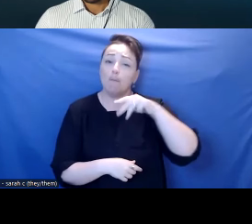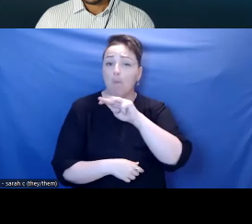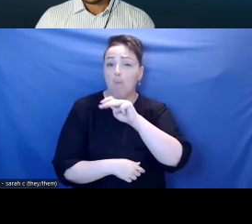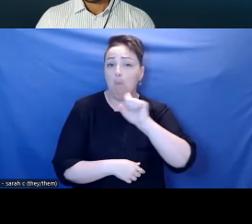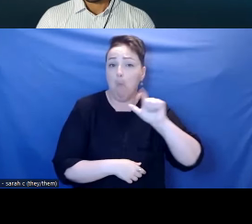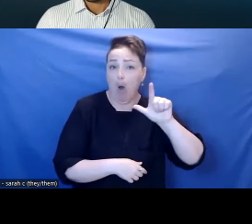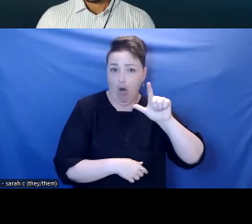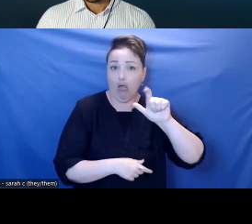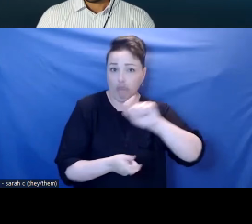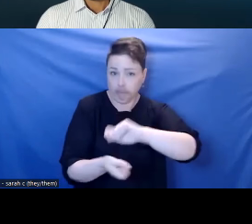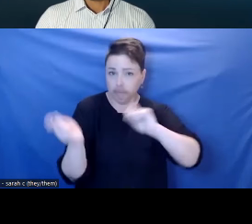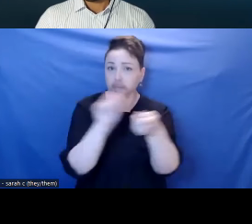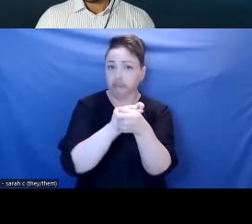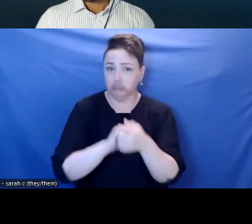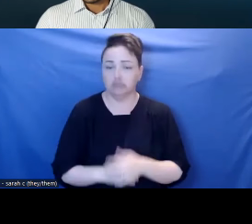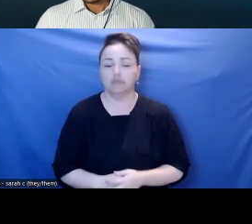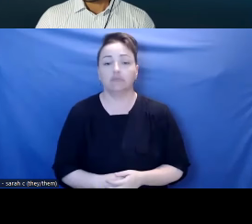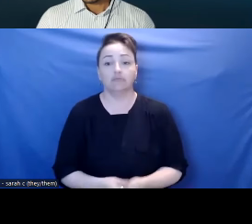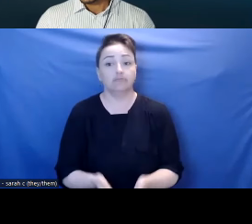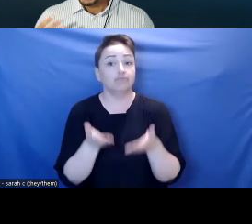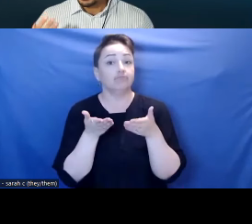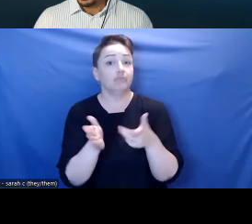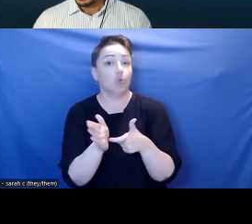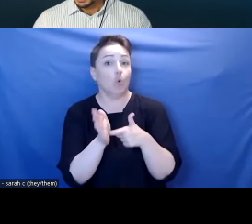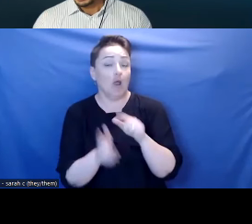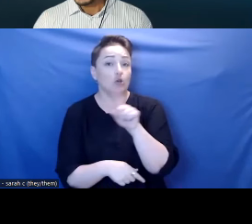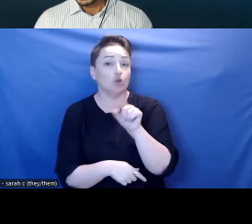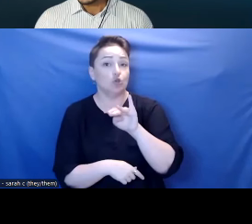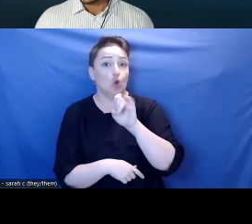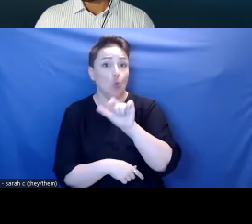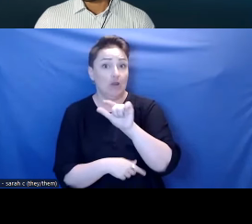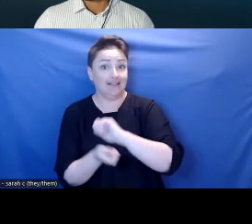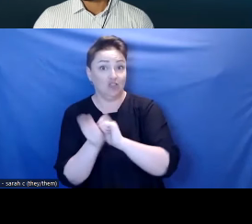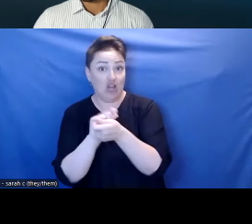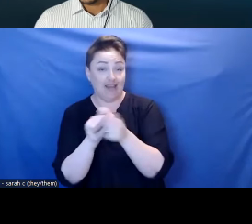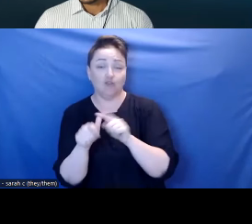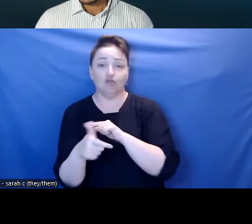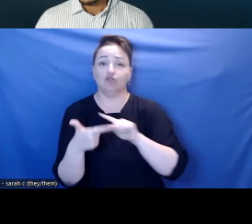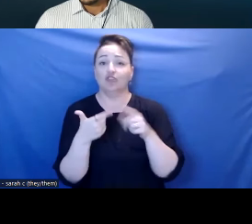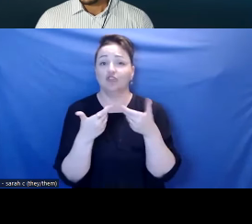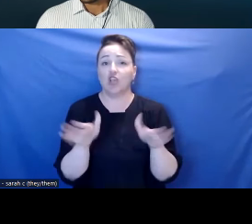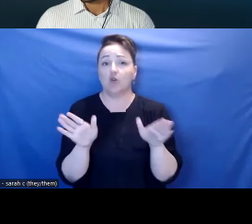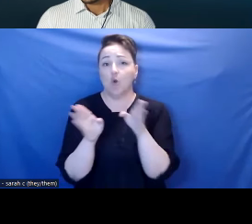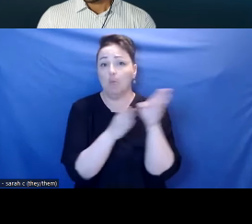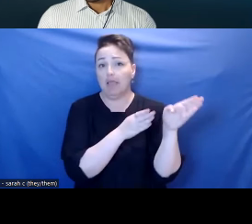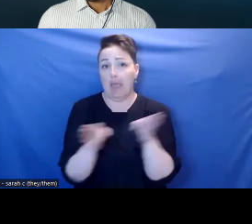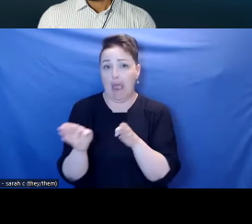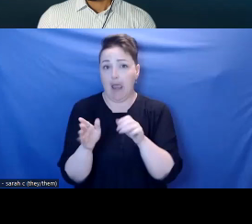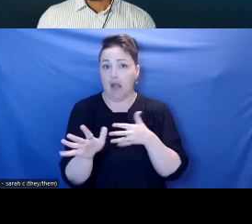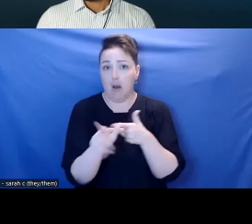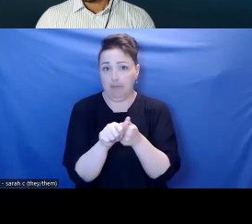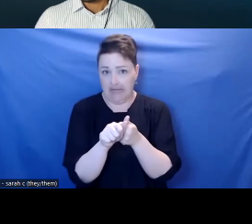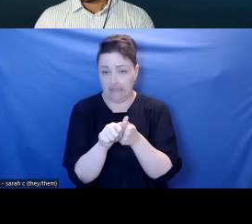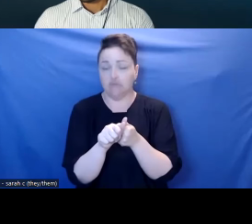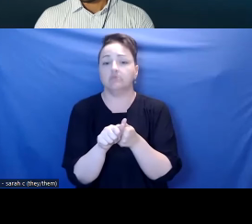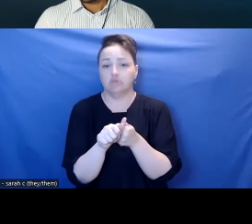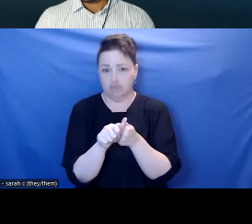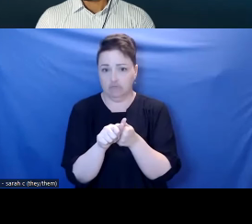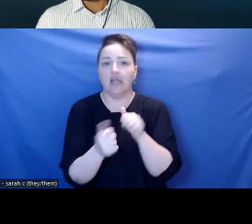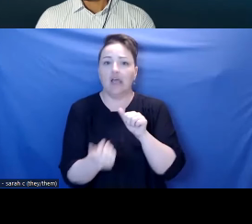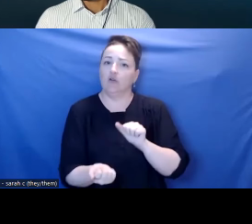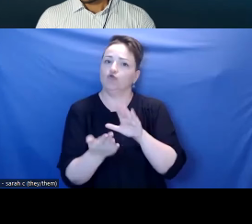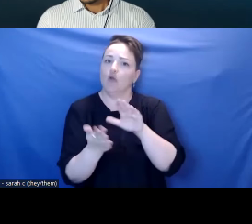may require a zoning change and a general plan update that addresses the regulatory barriers. It may